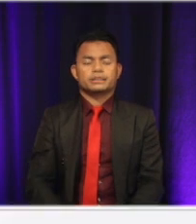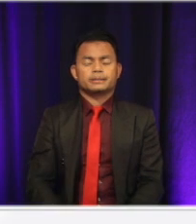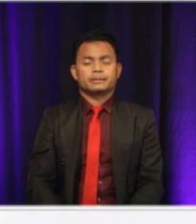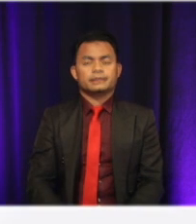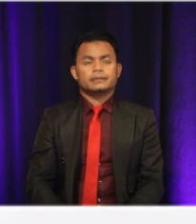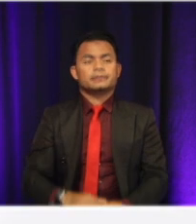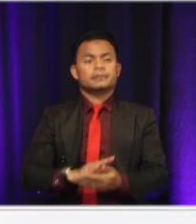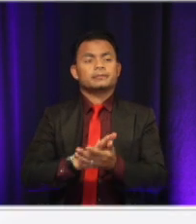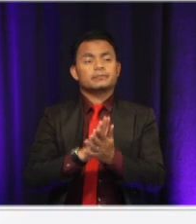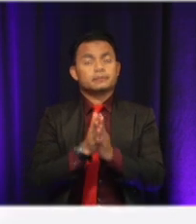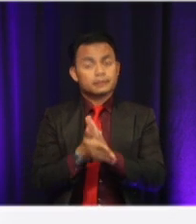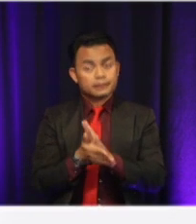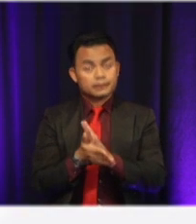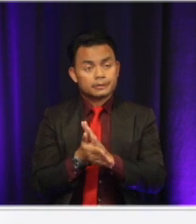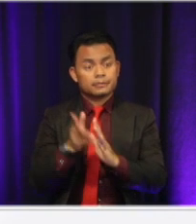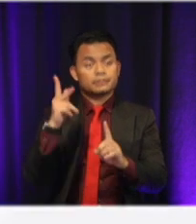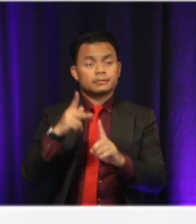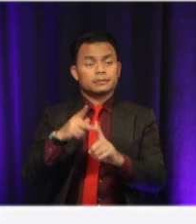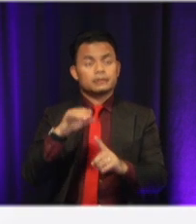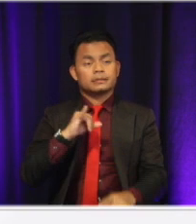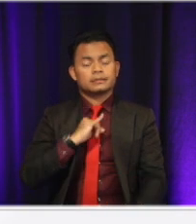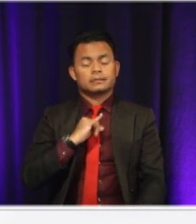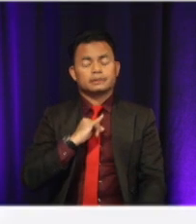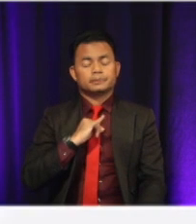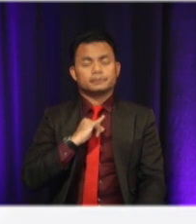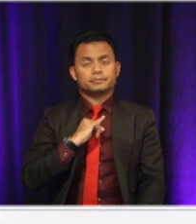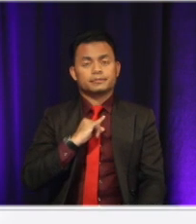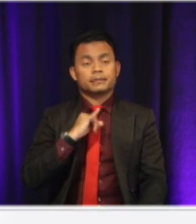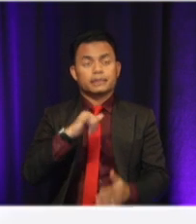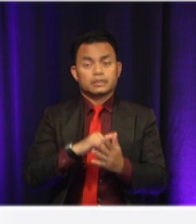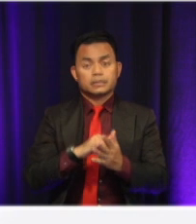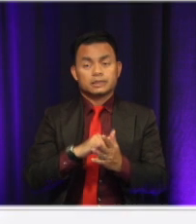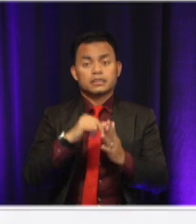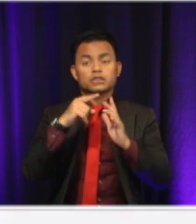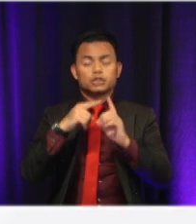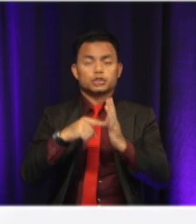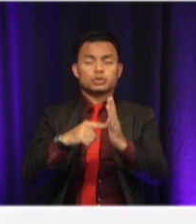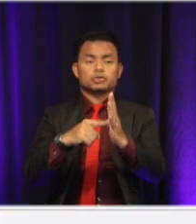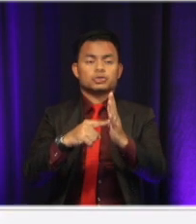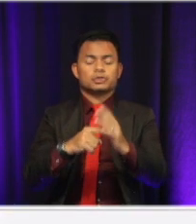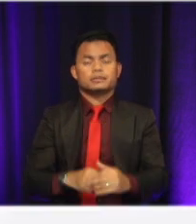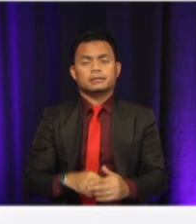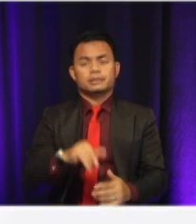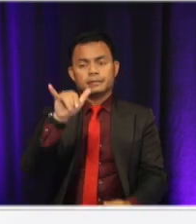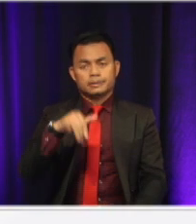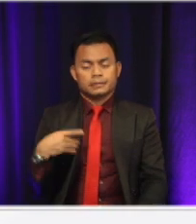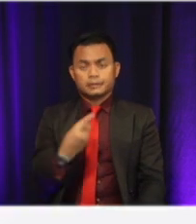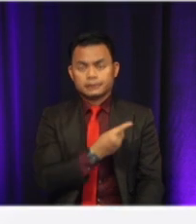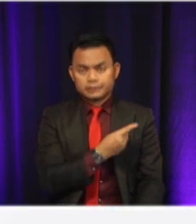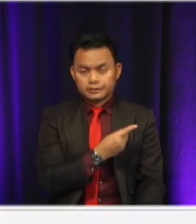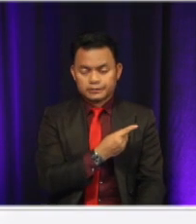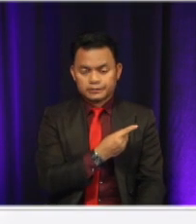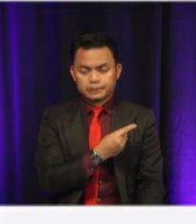happened to me. So that shows very clearly you are providing a